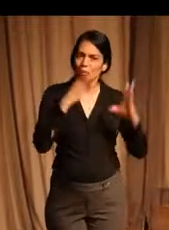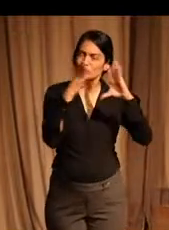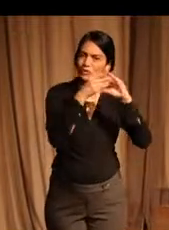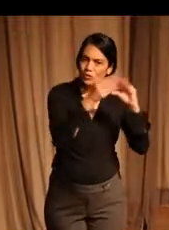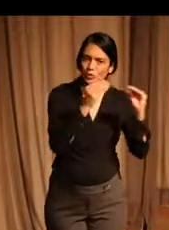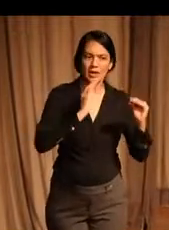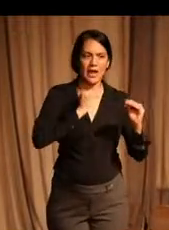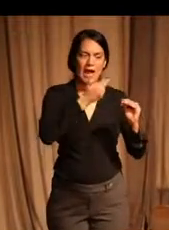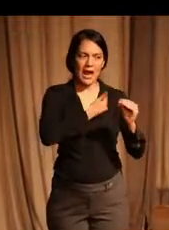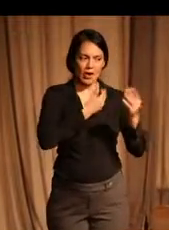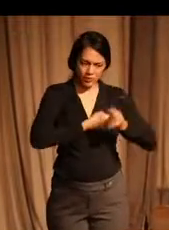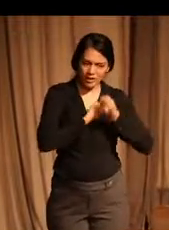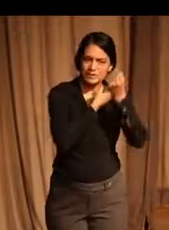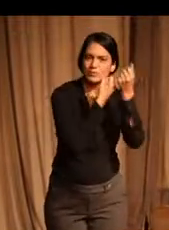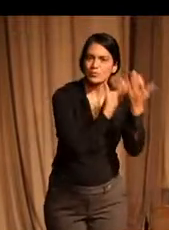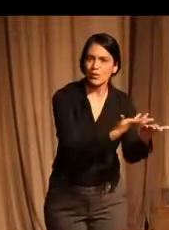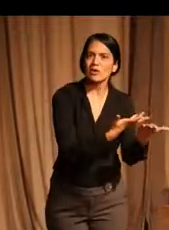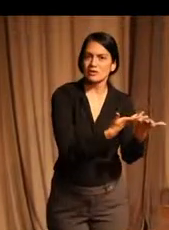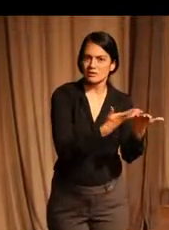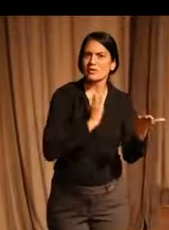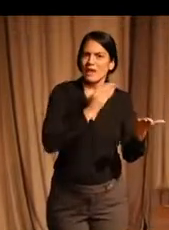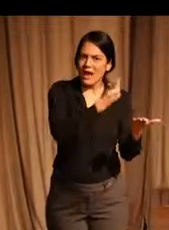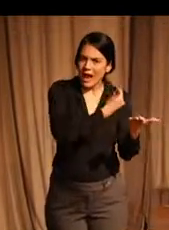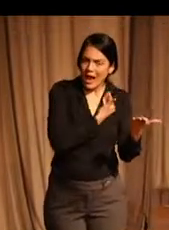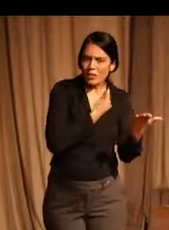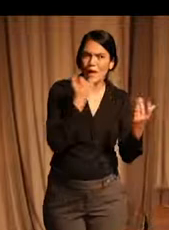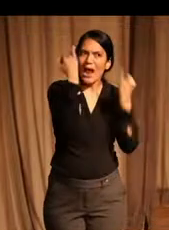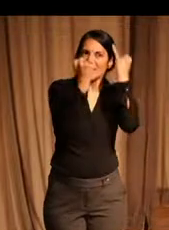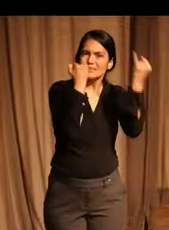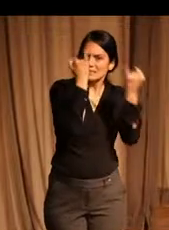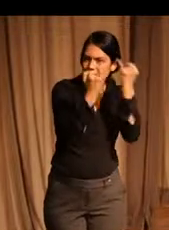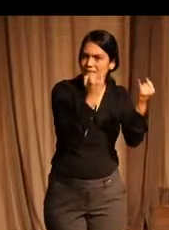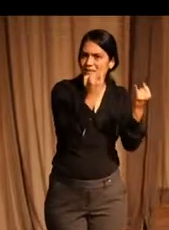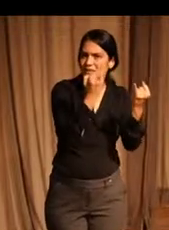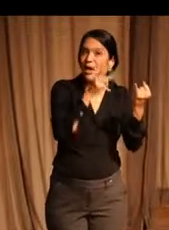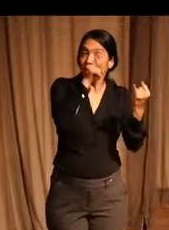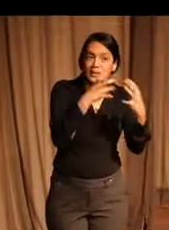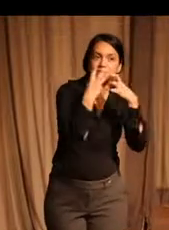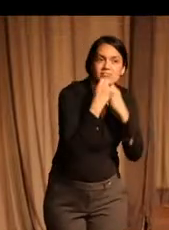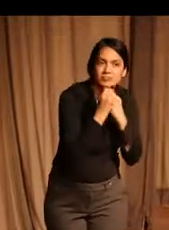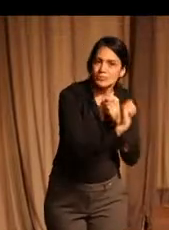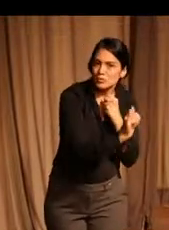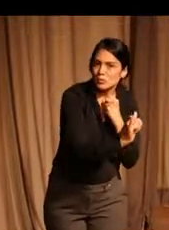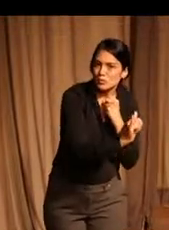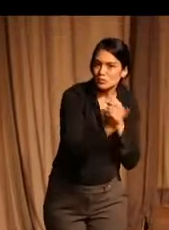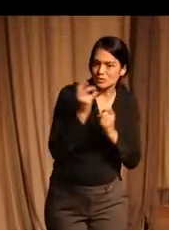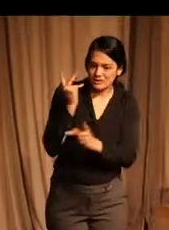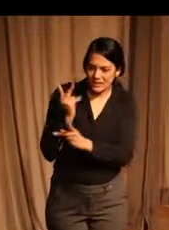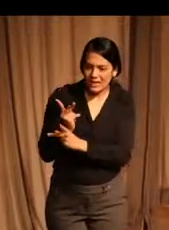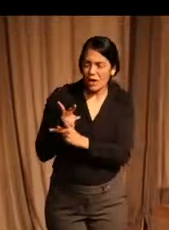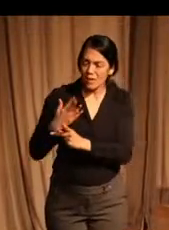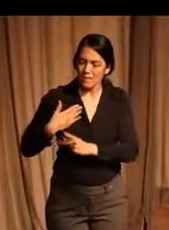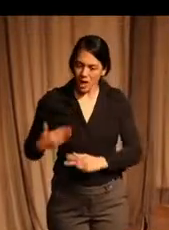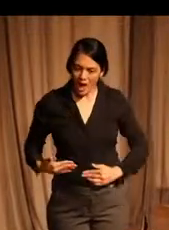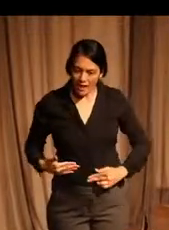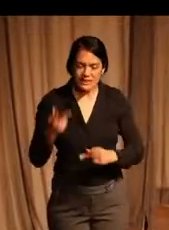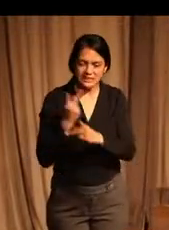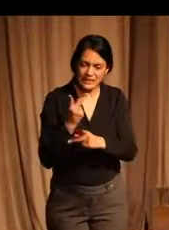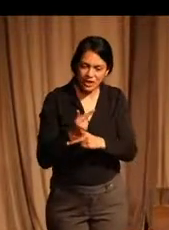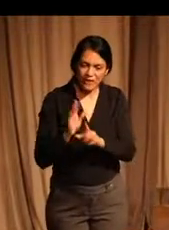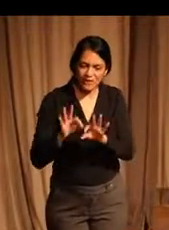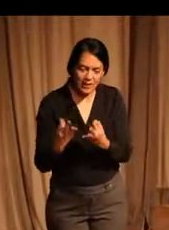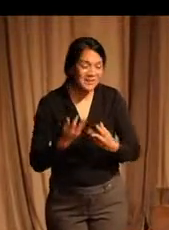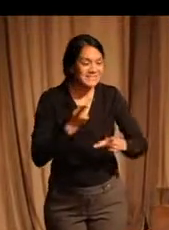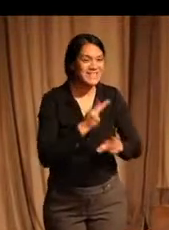we make our own heroes and that we remember ourselves well. So that's sort of where I am, having just, you know,